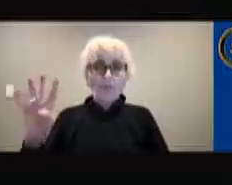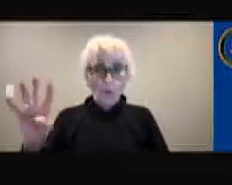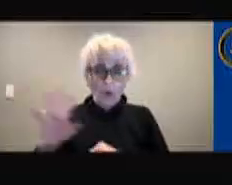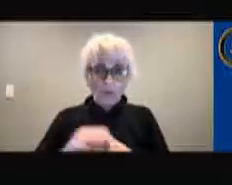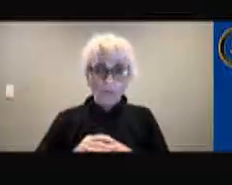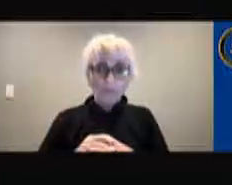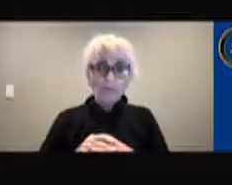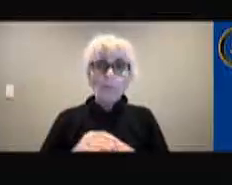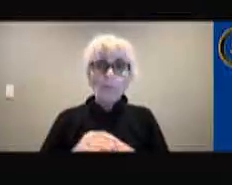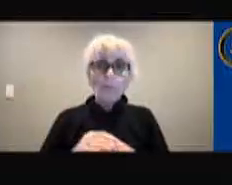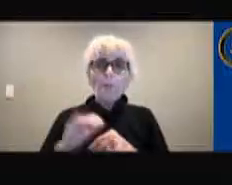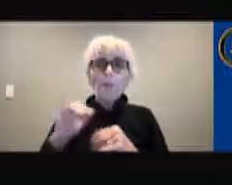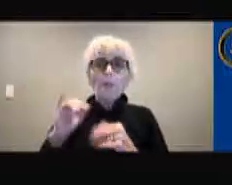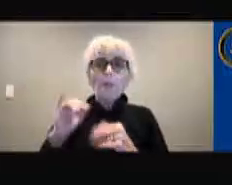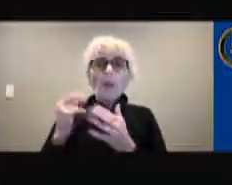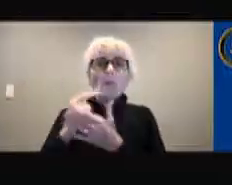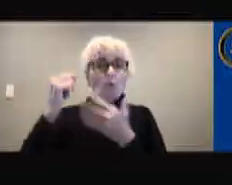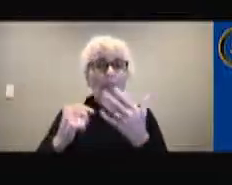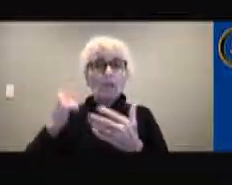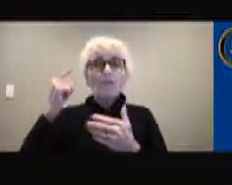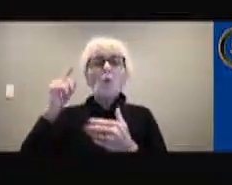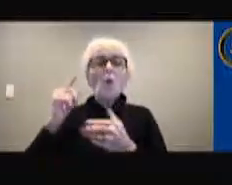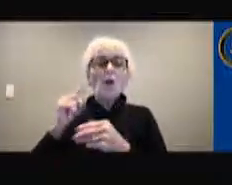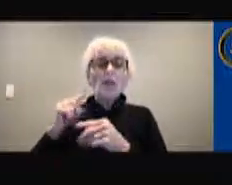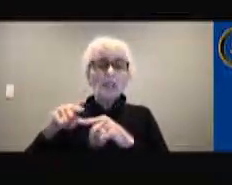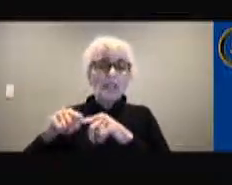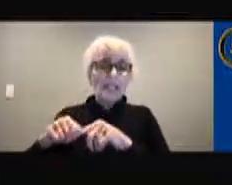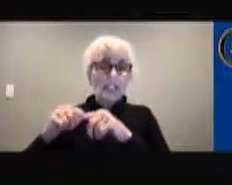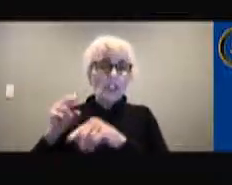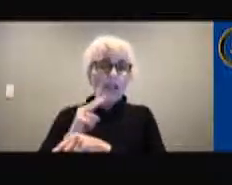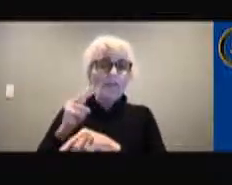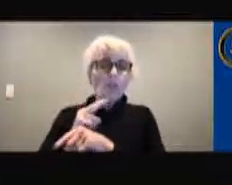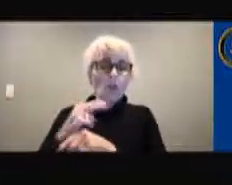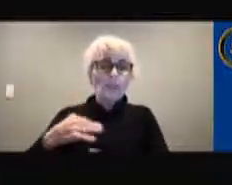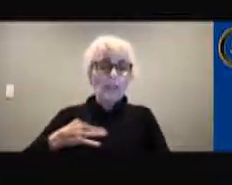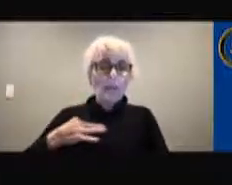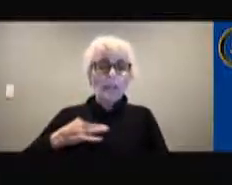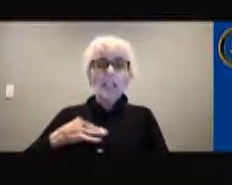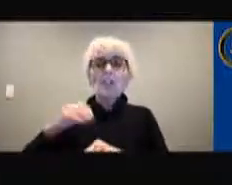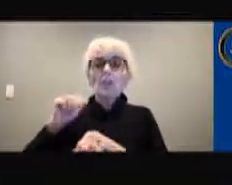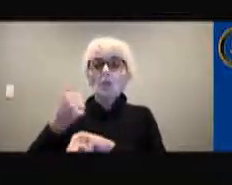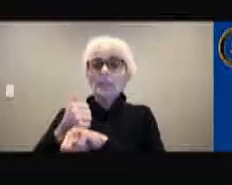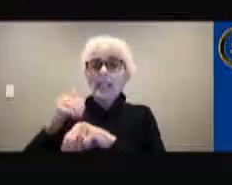The review criteria for conditional use applications are set forth in section